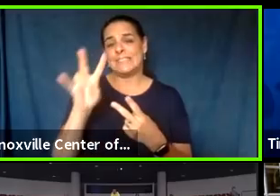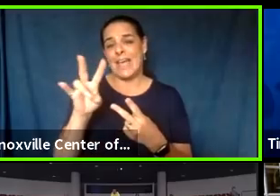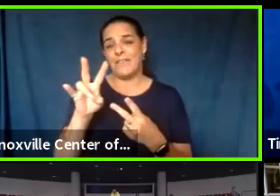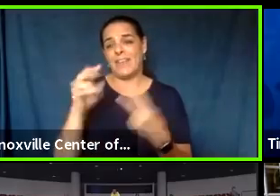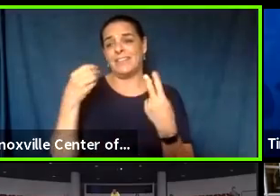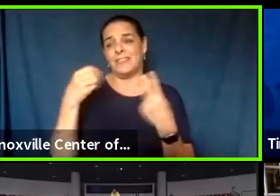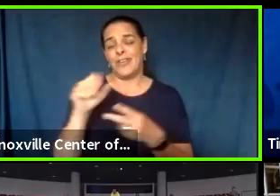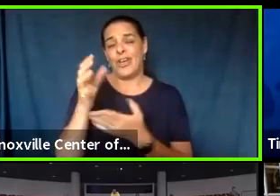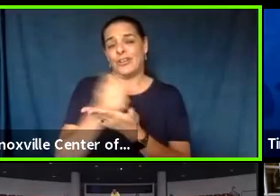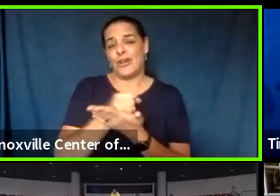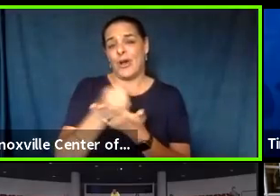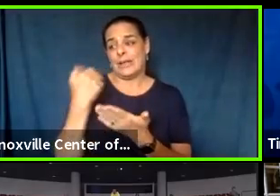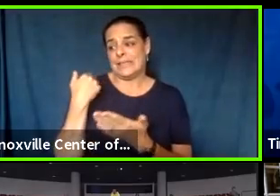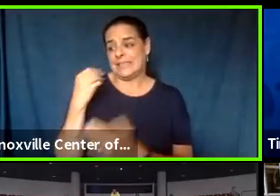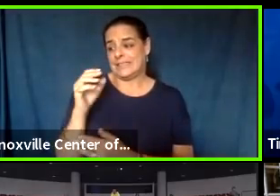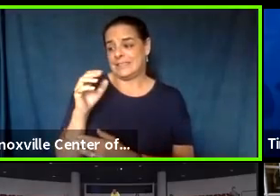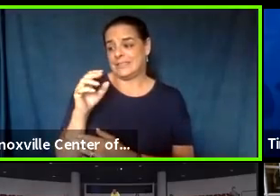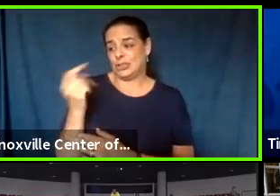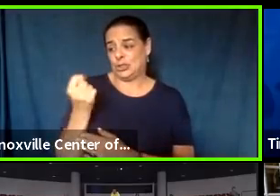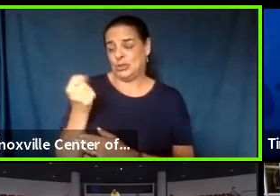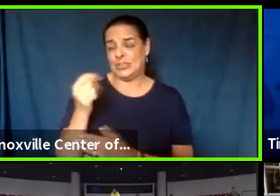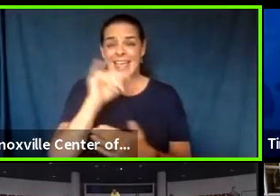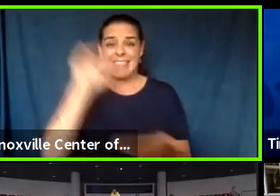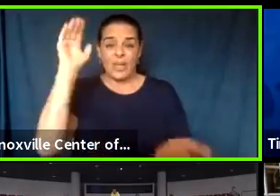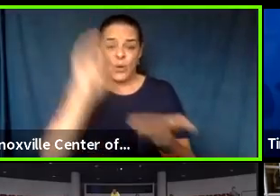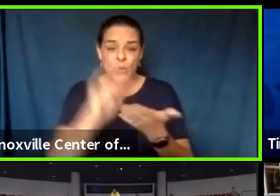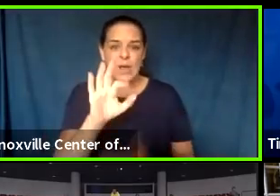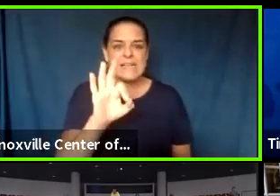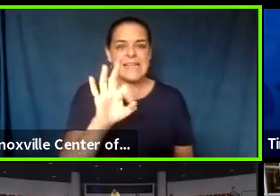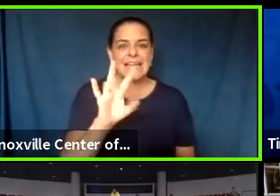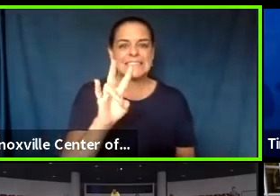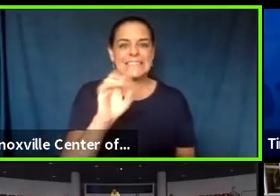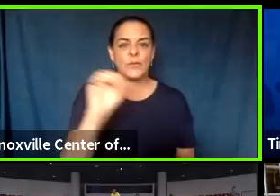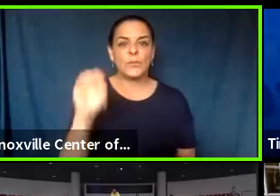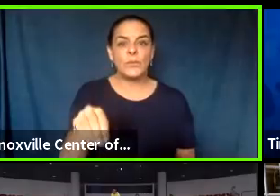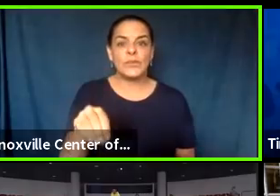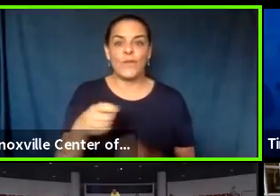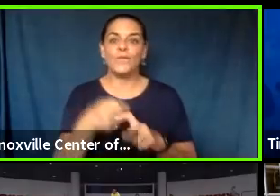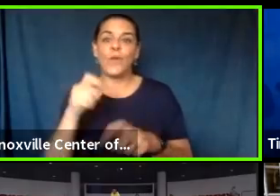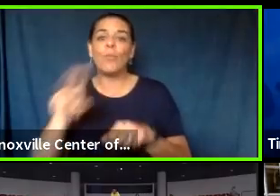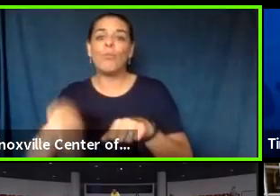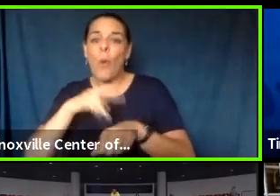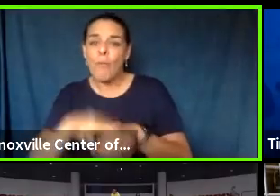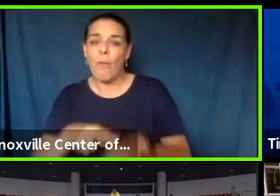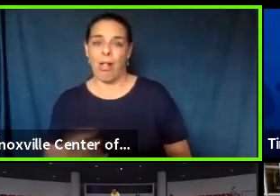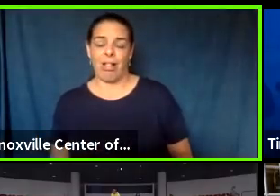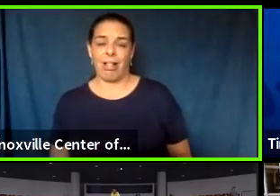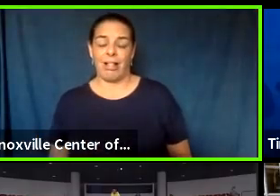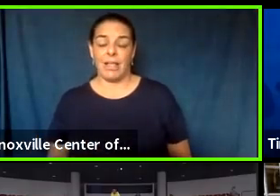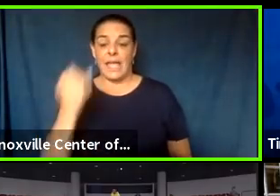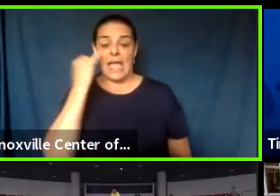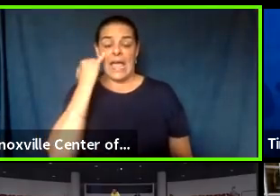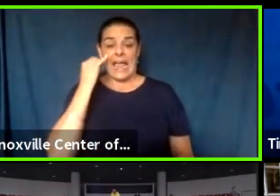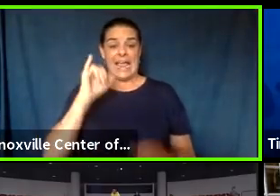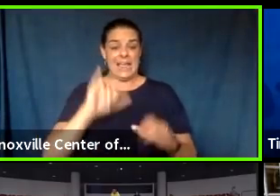Tuesday. That's down about 97% from our norm. If the demographics are the 20